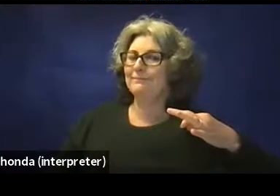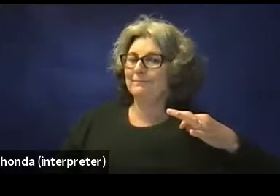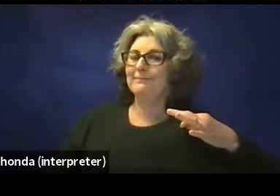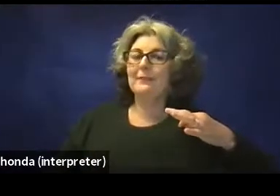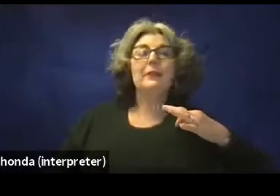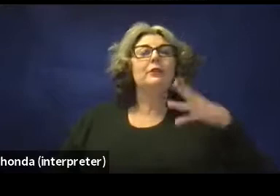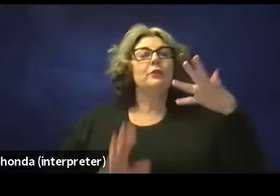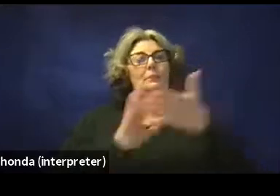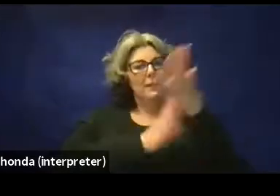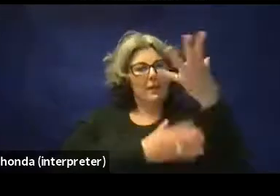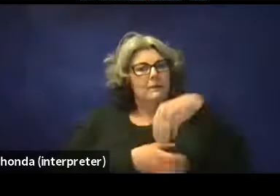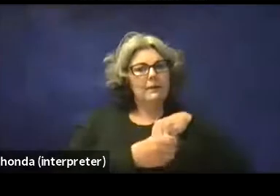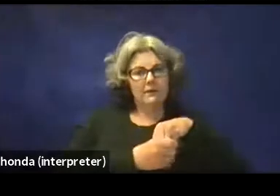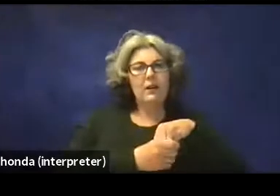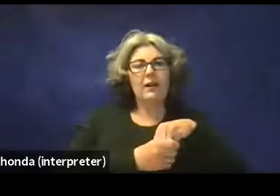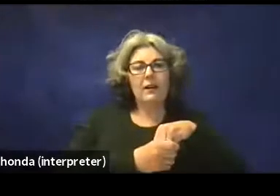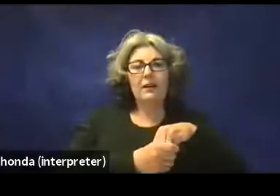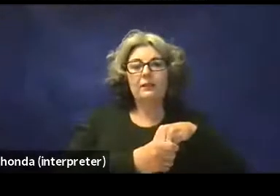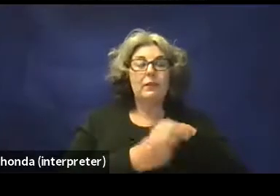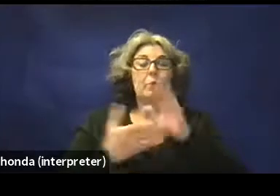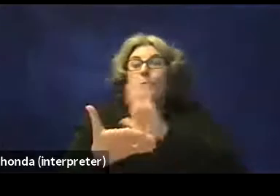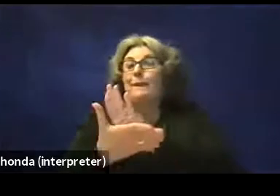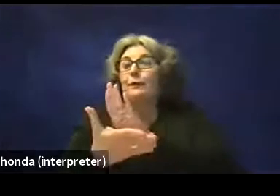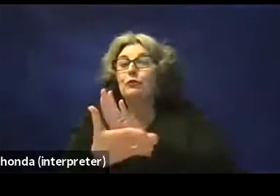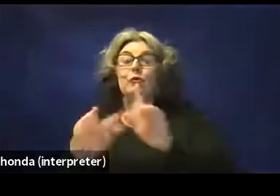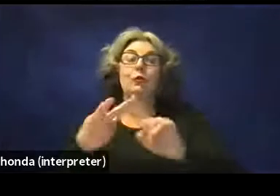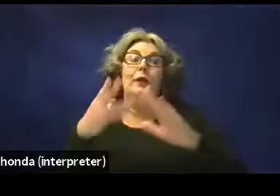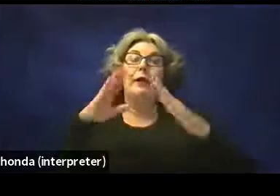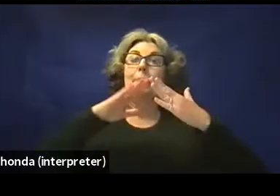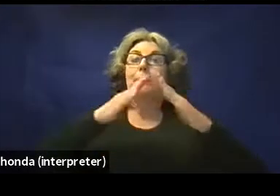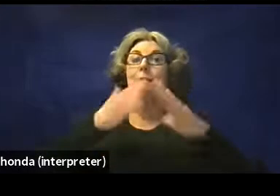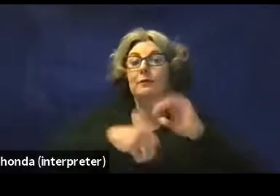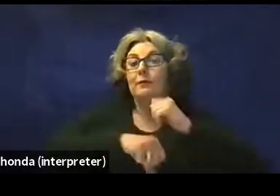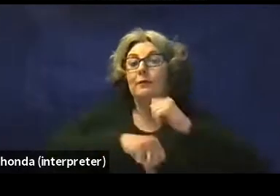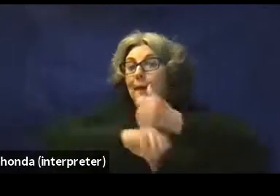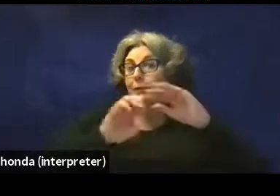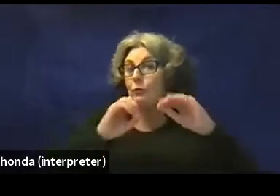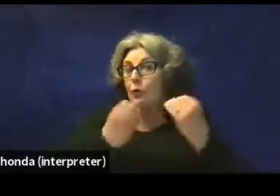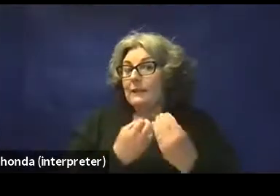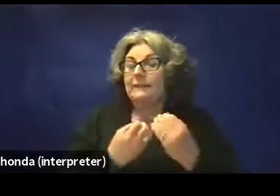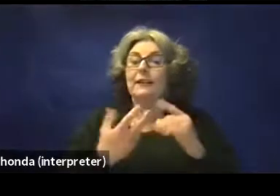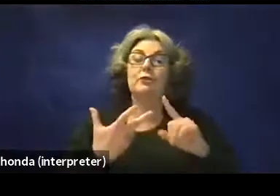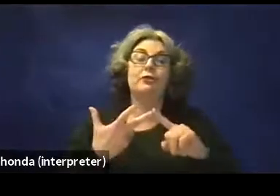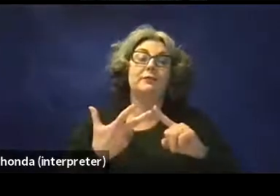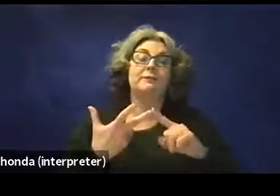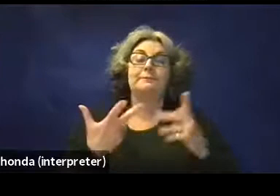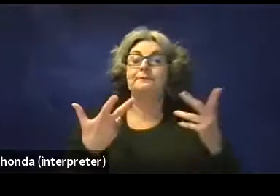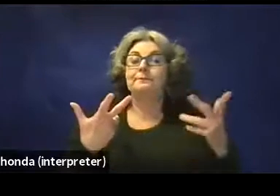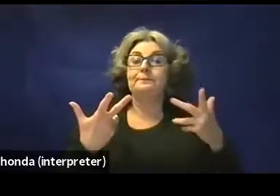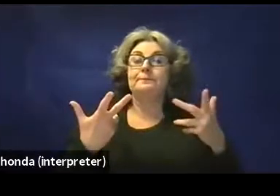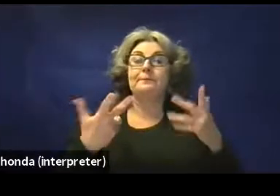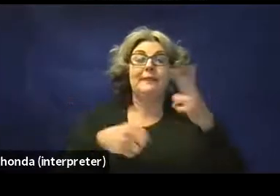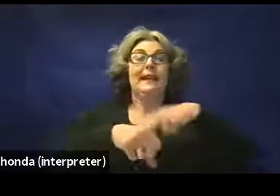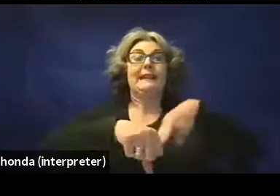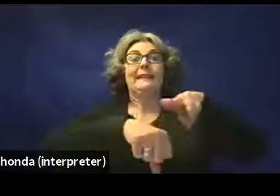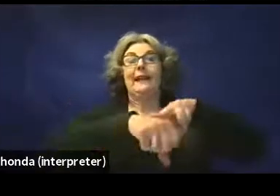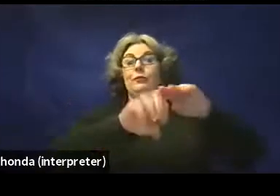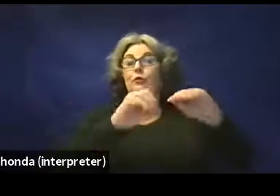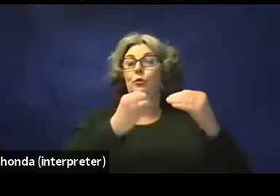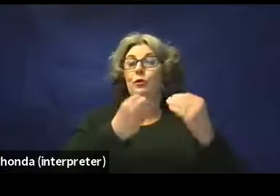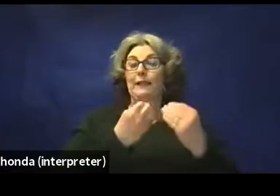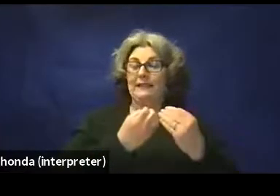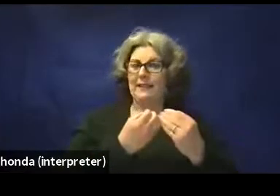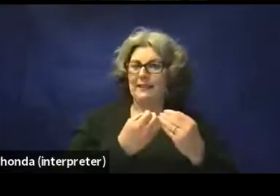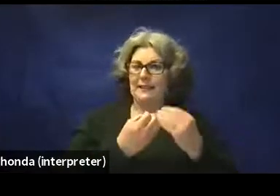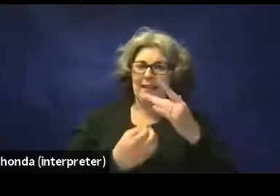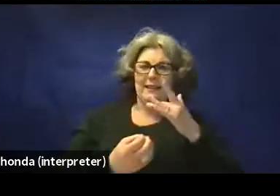get involved with a school, a community-based organization, a national organization, sort of